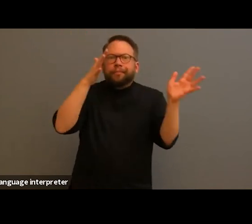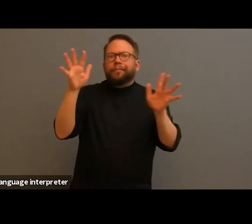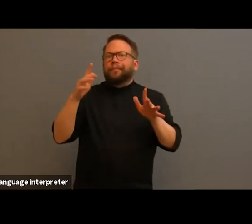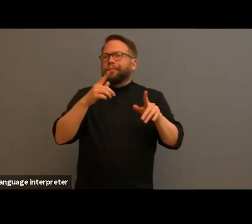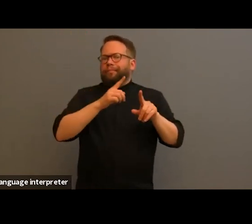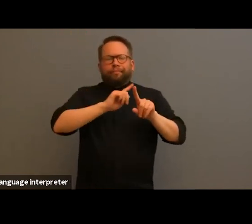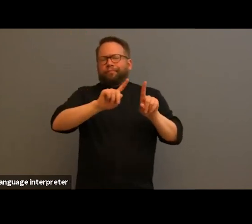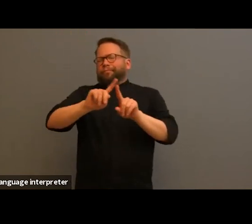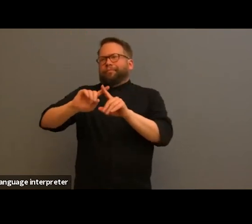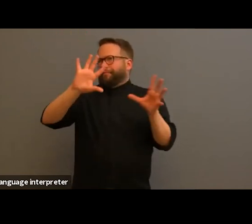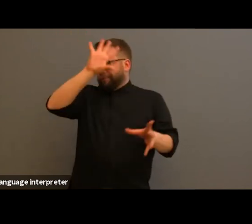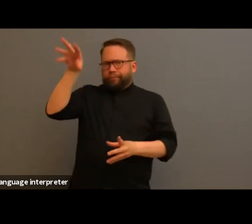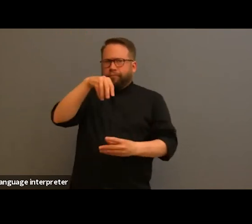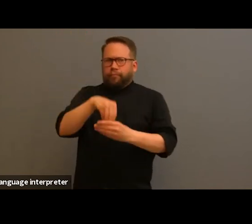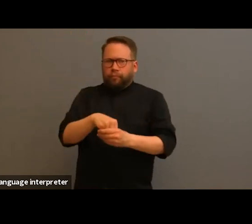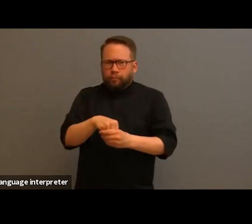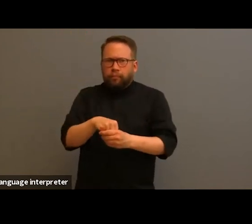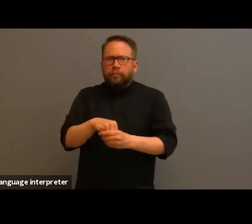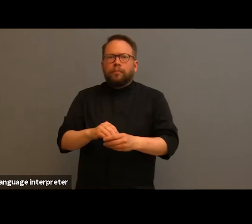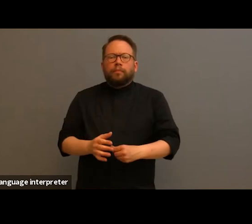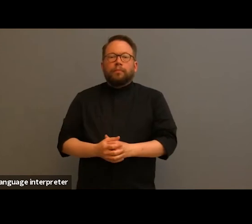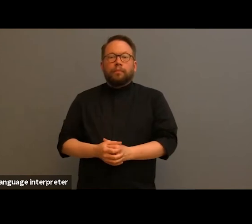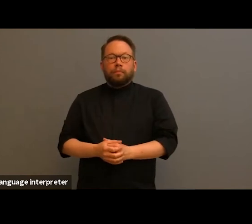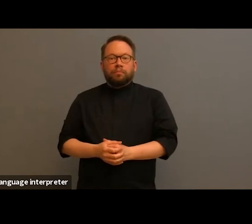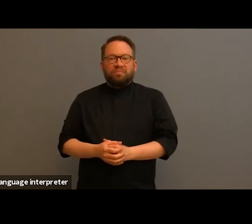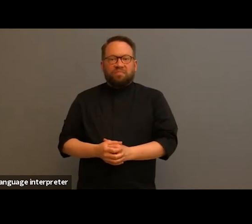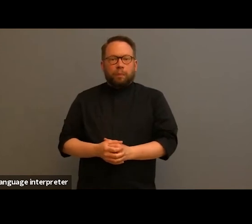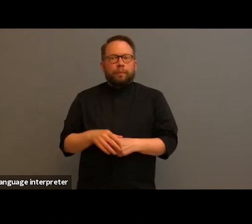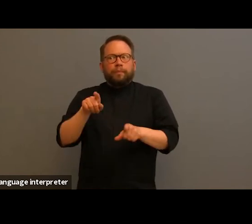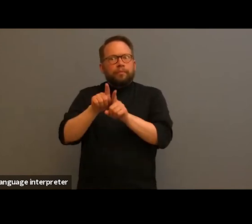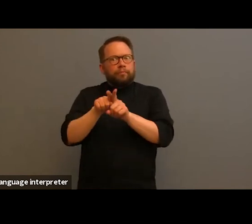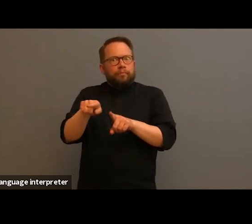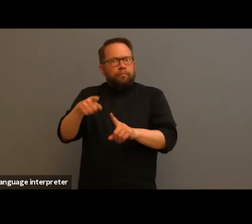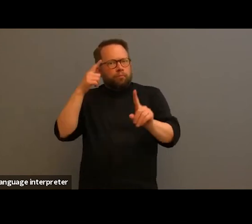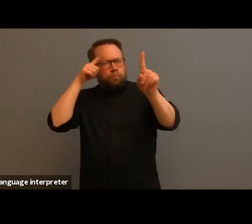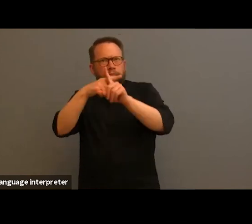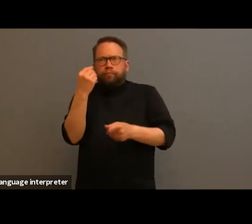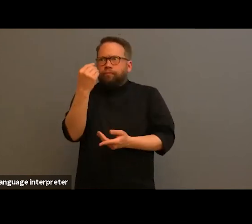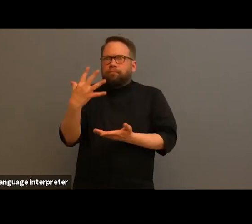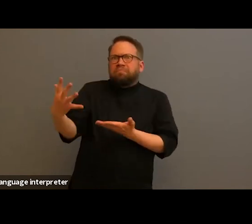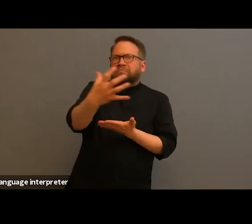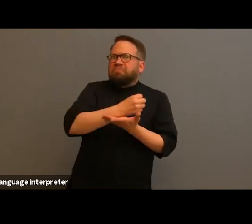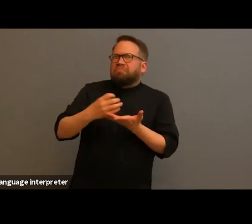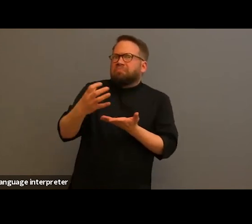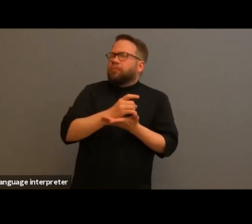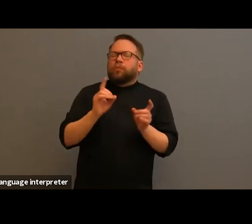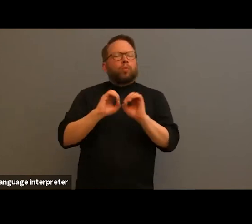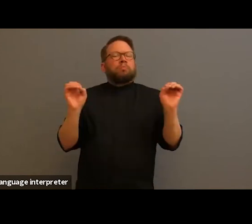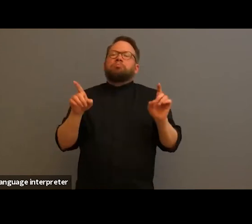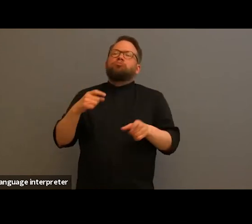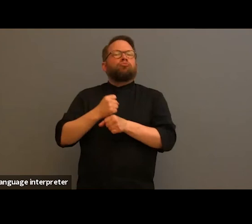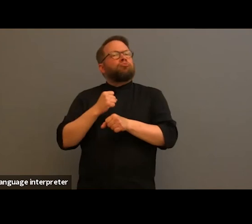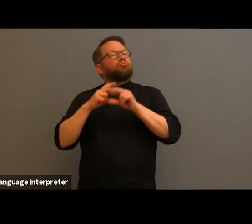independent and non-profit private foundation that carries out contract research for business, the public and private